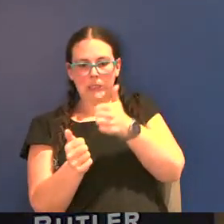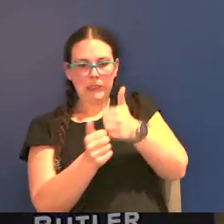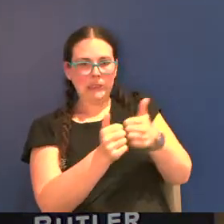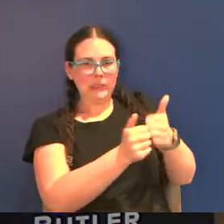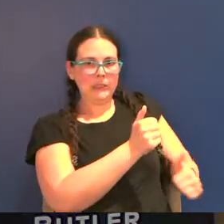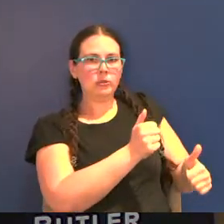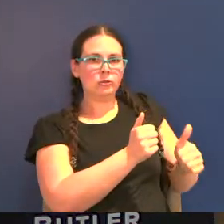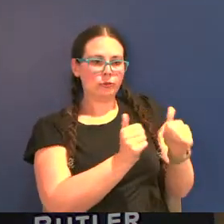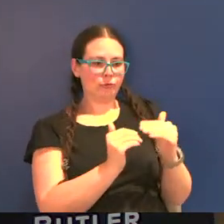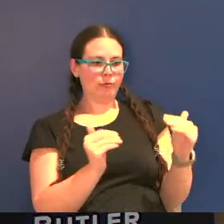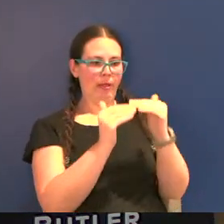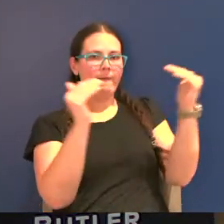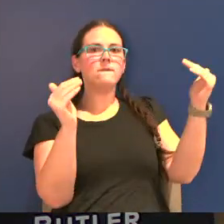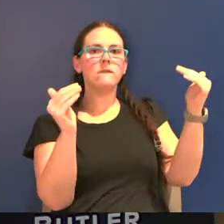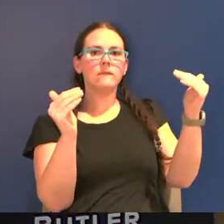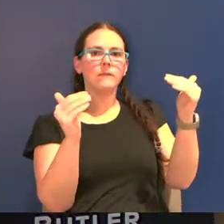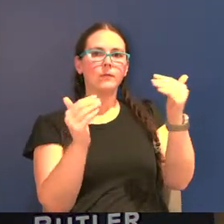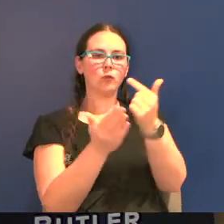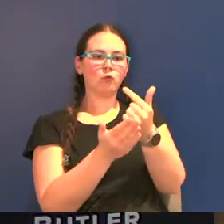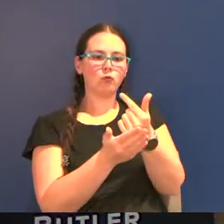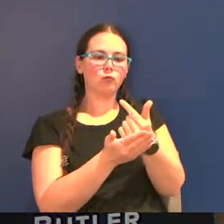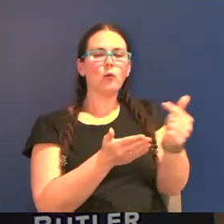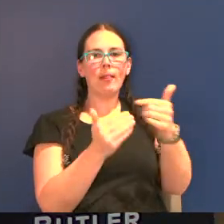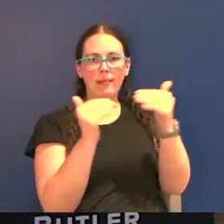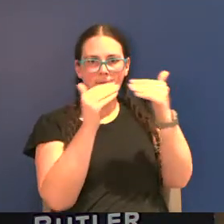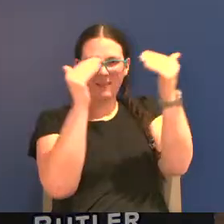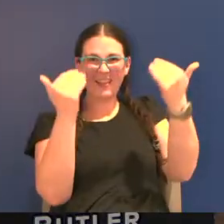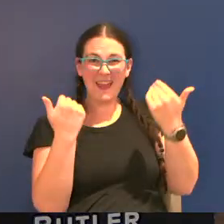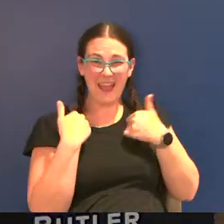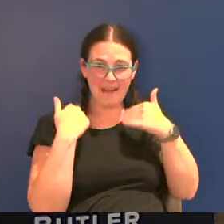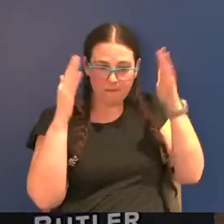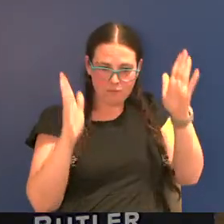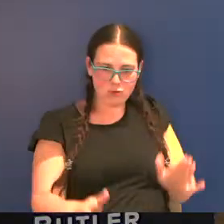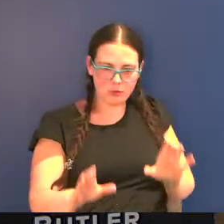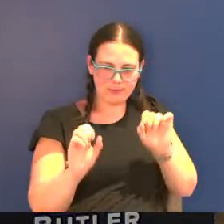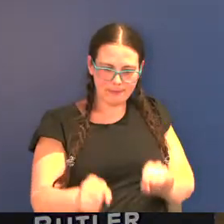grade levels to have a human that they can point to.